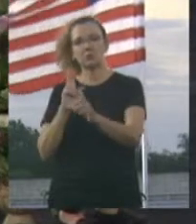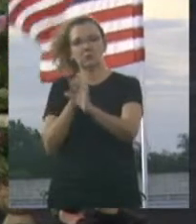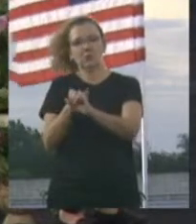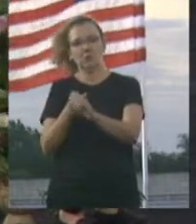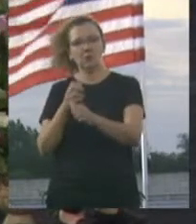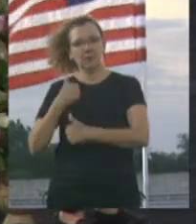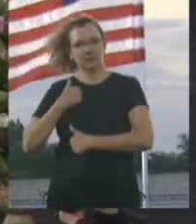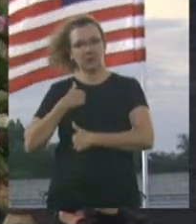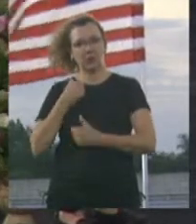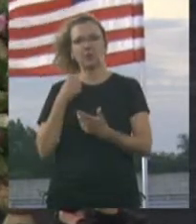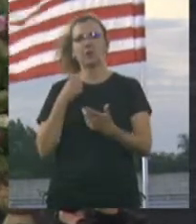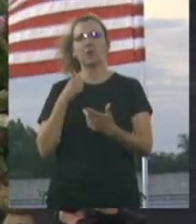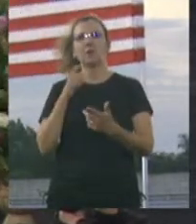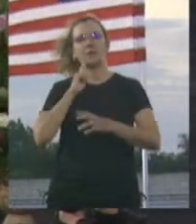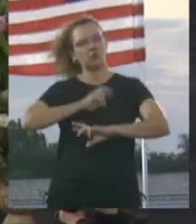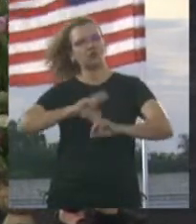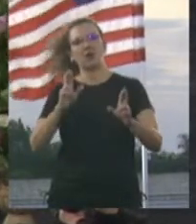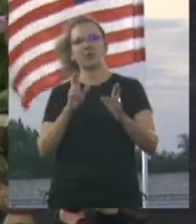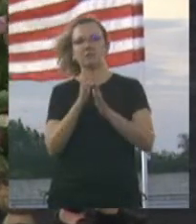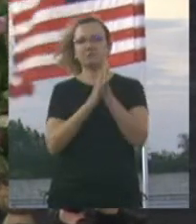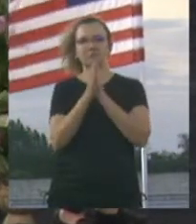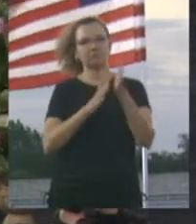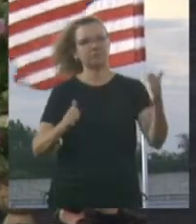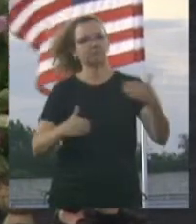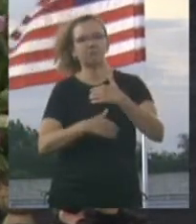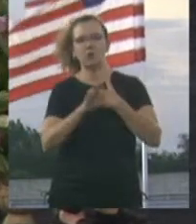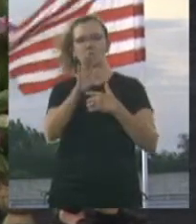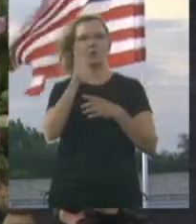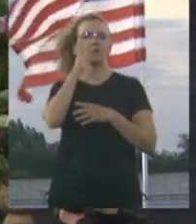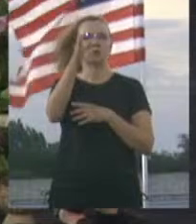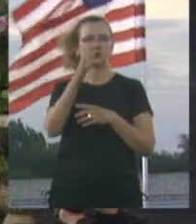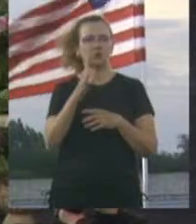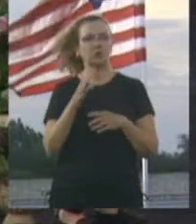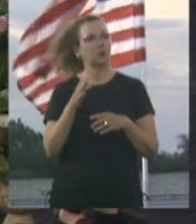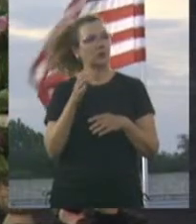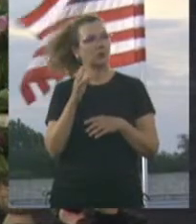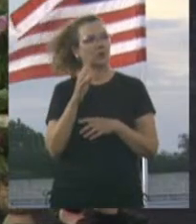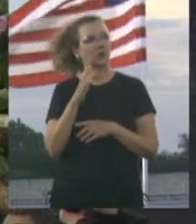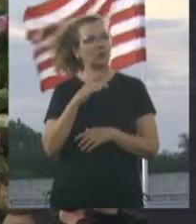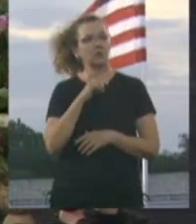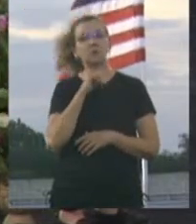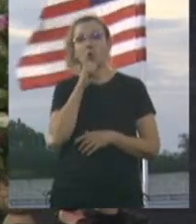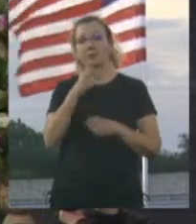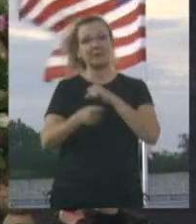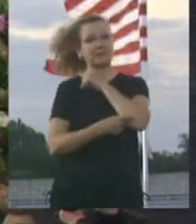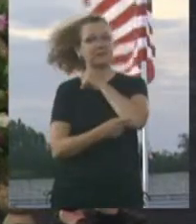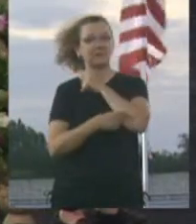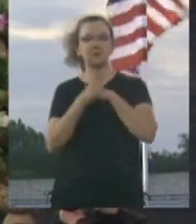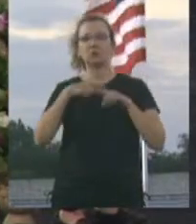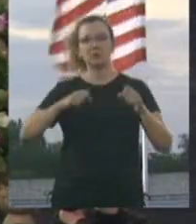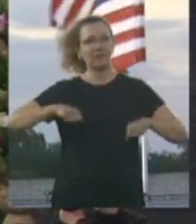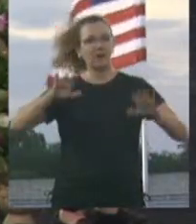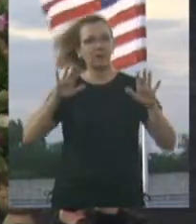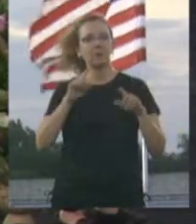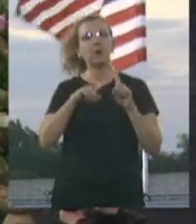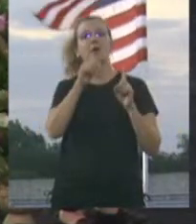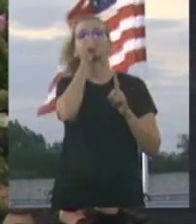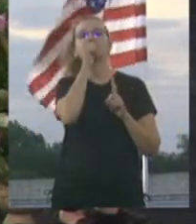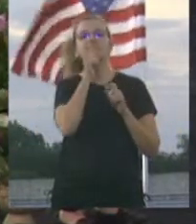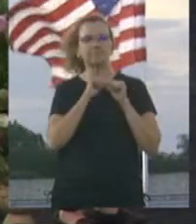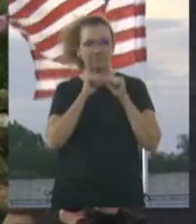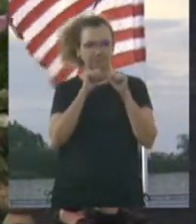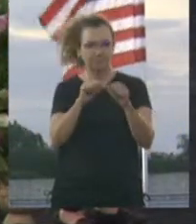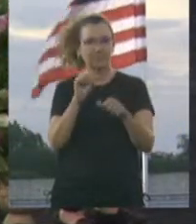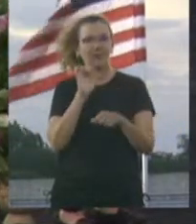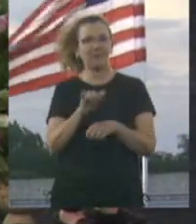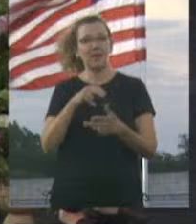the experiences set before you. Things will be tough, and you will be tempted to give up, but just remember, perseverance is